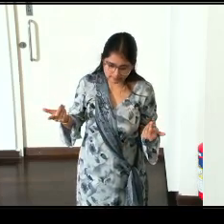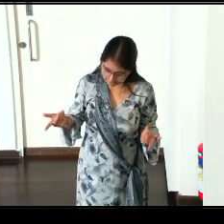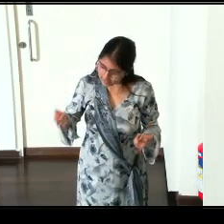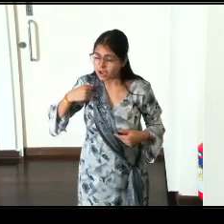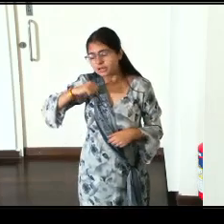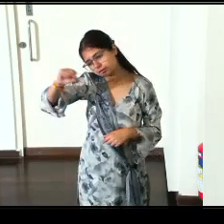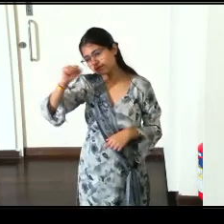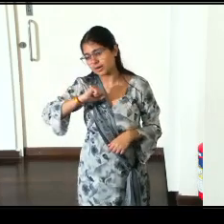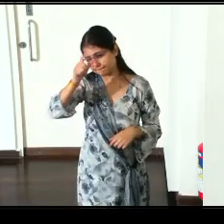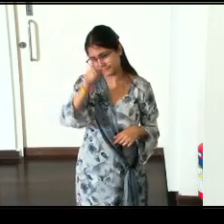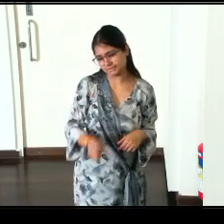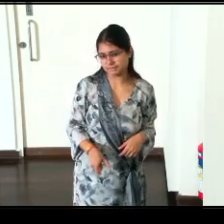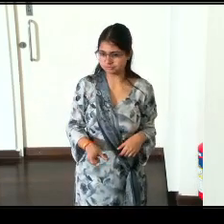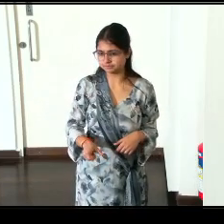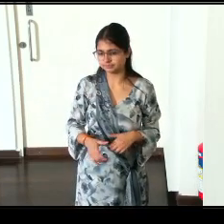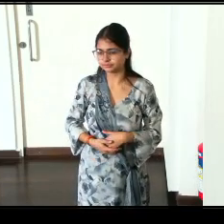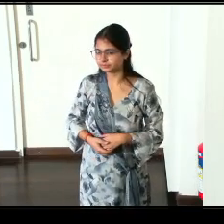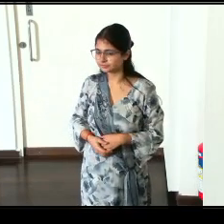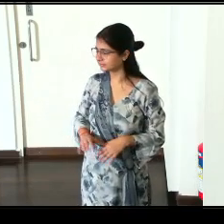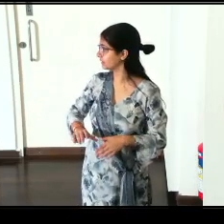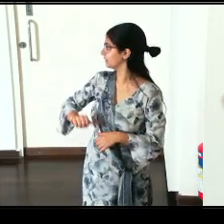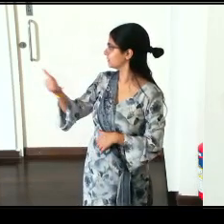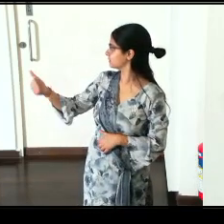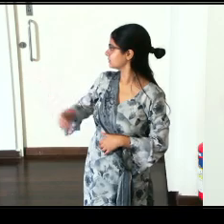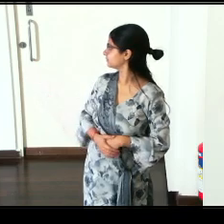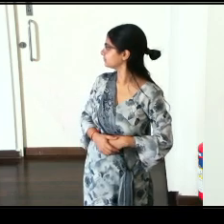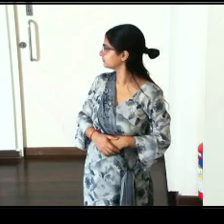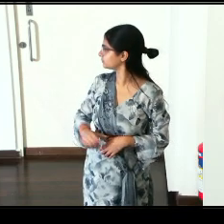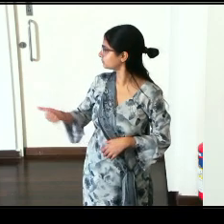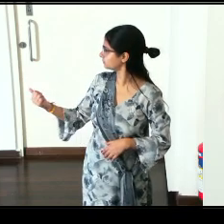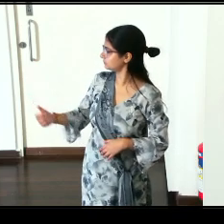activists. Next, please. And the next.